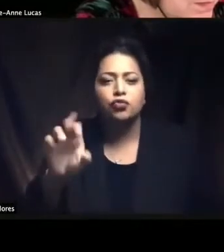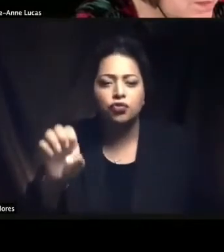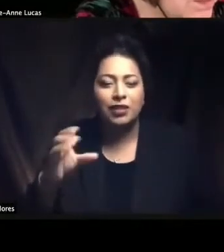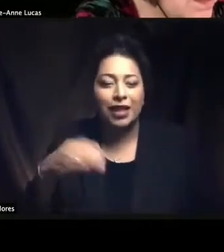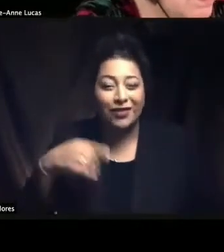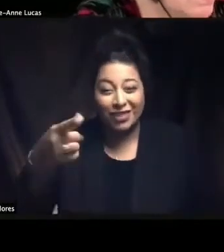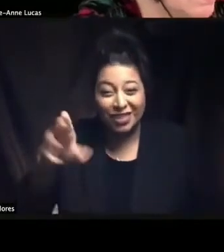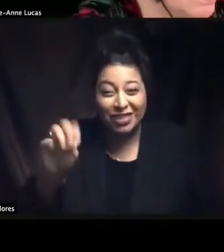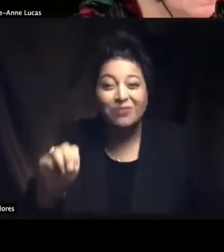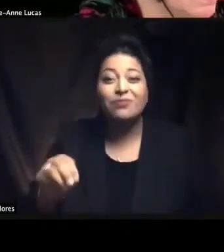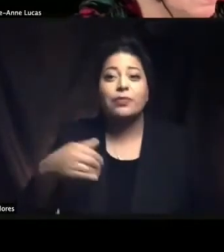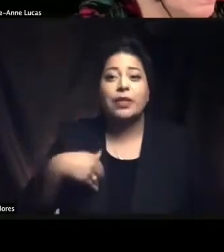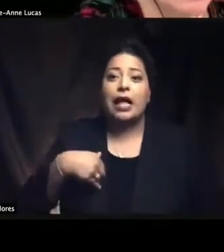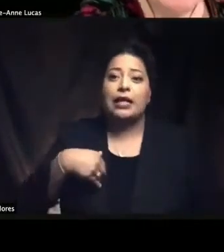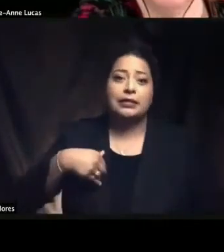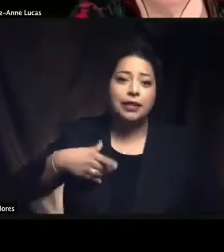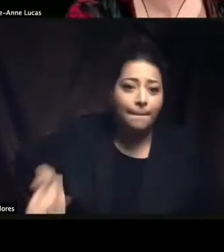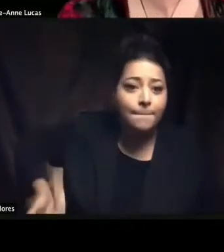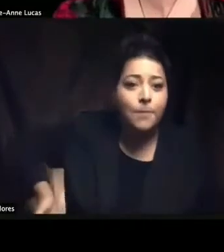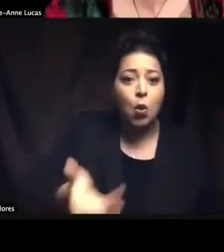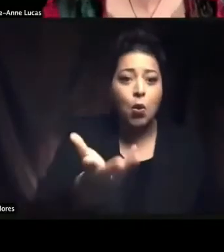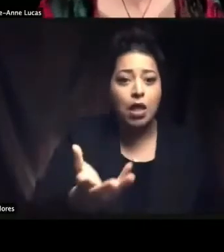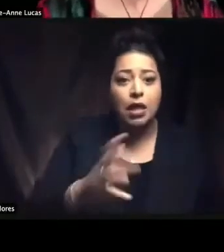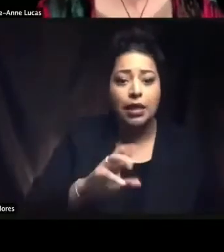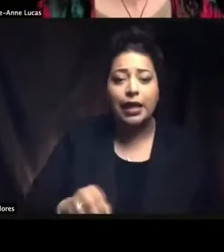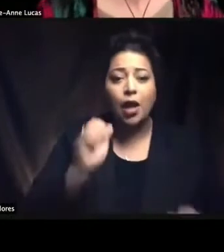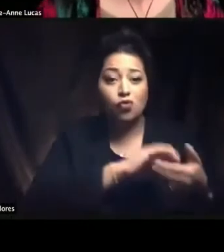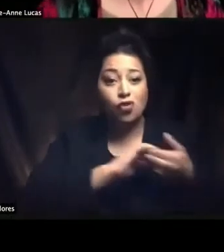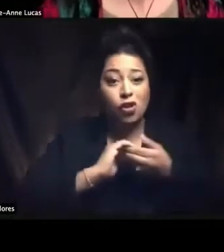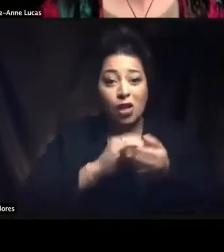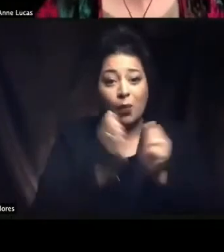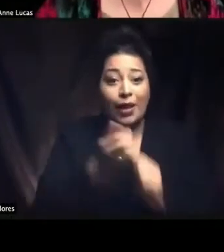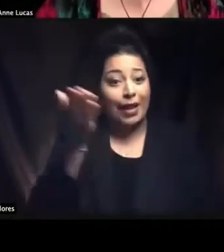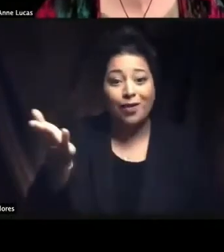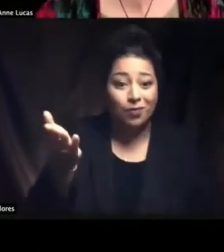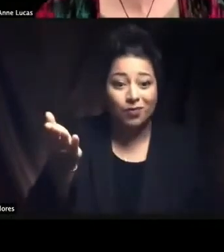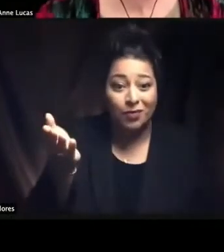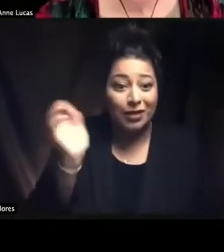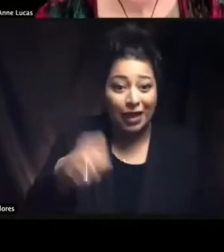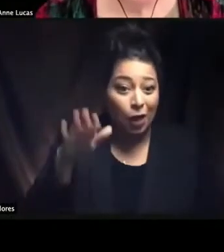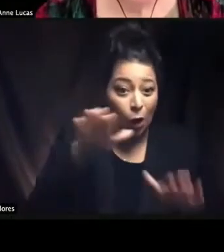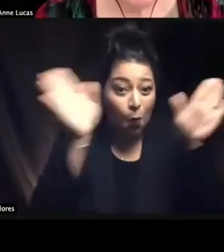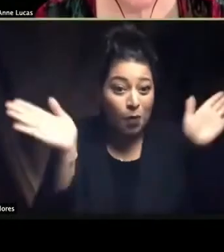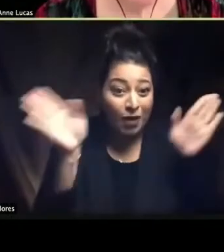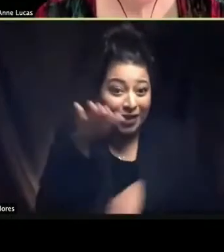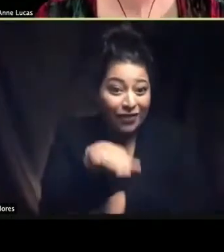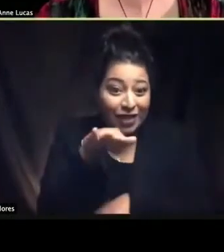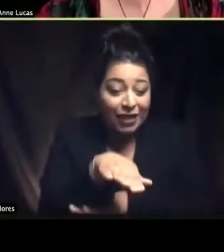that community. If we can work out some kind of partnership with them where that can be open in the evening, okay, to allow